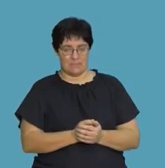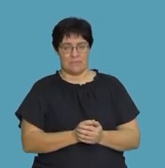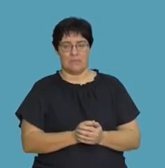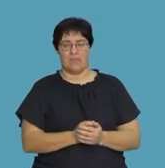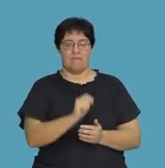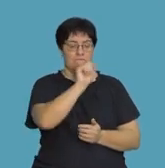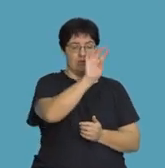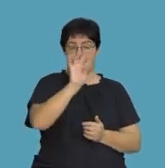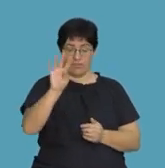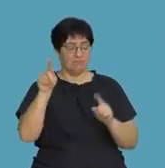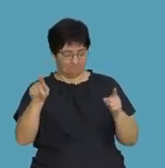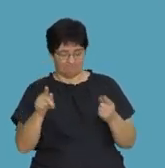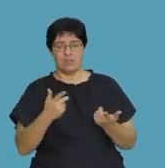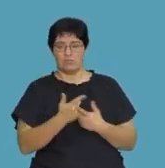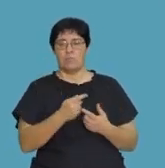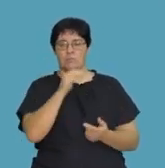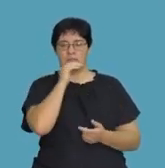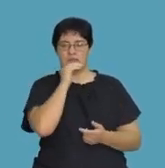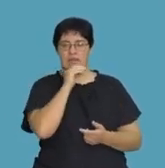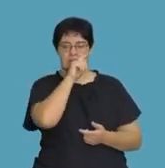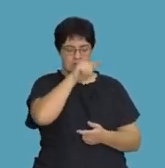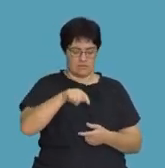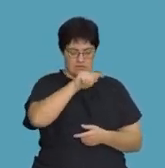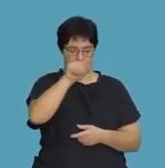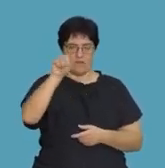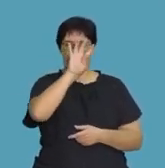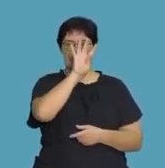the fourth root, so it will be 4